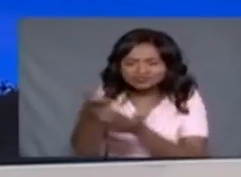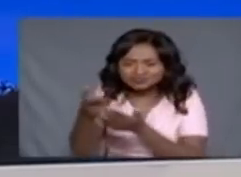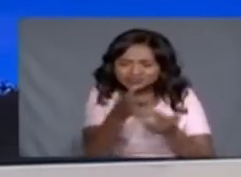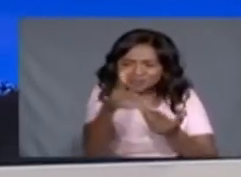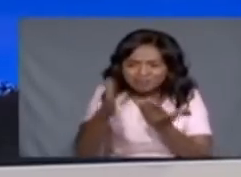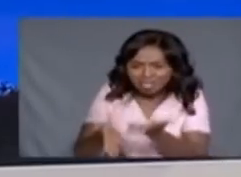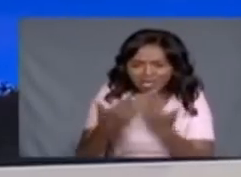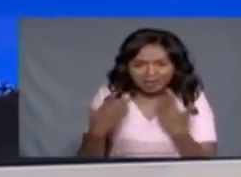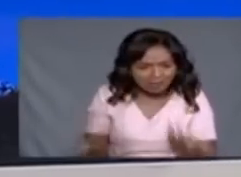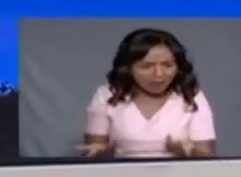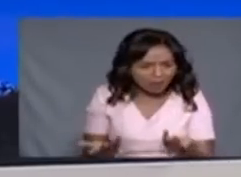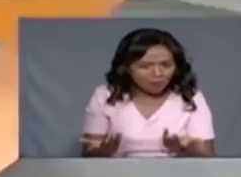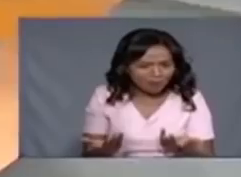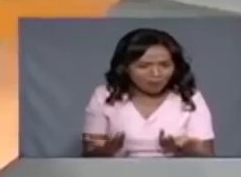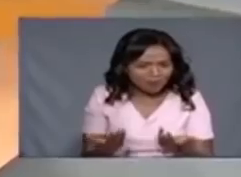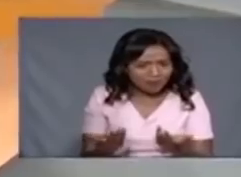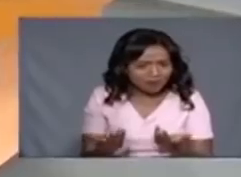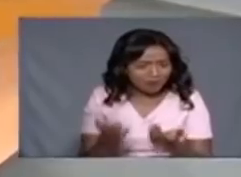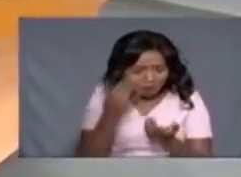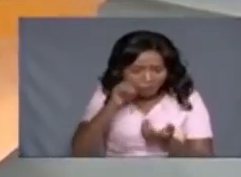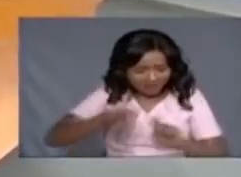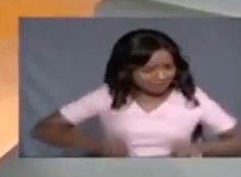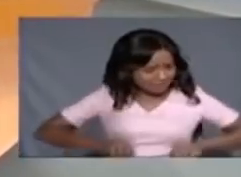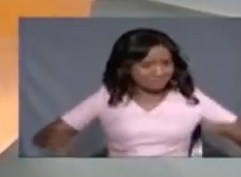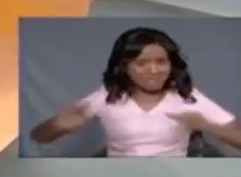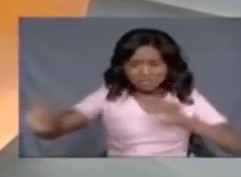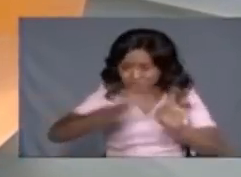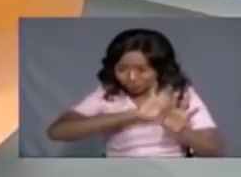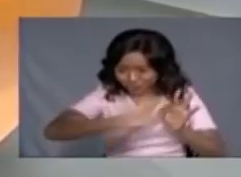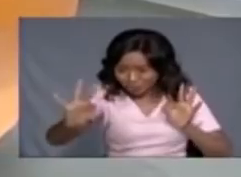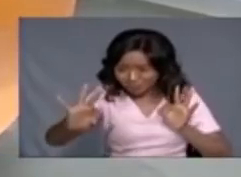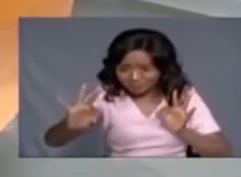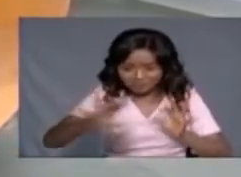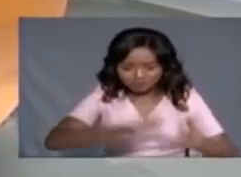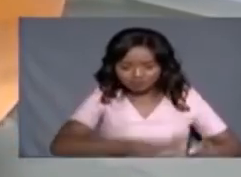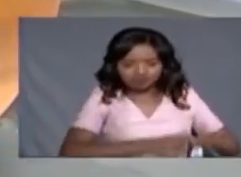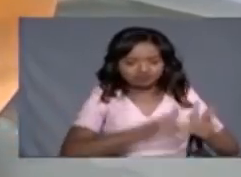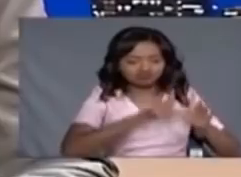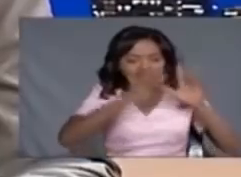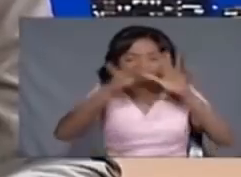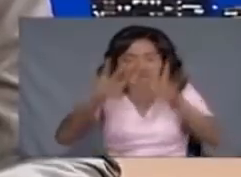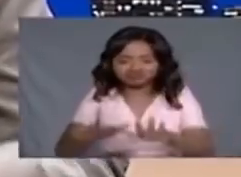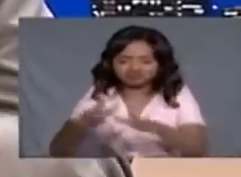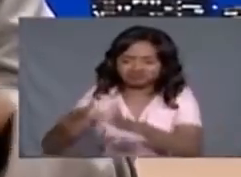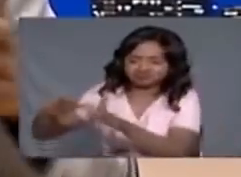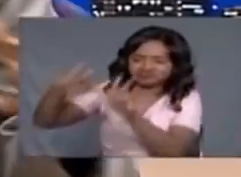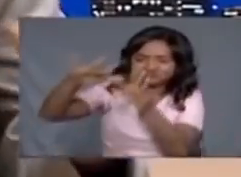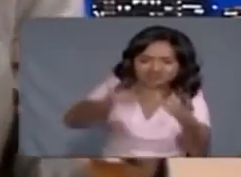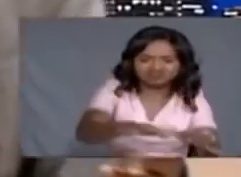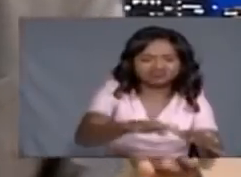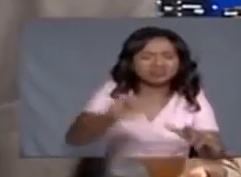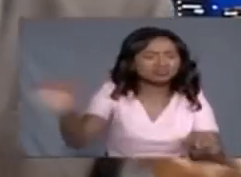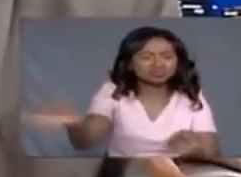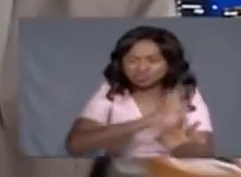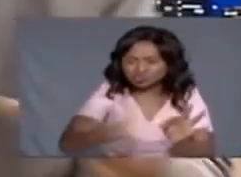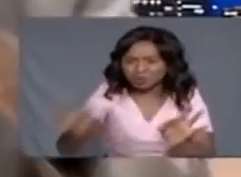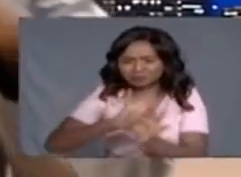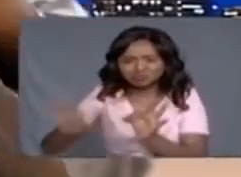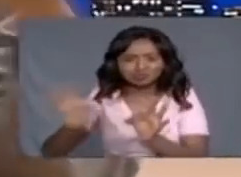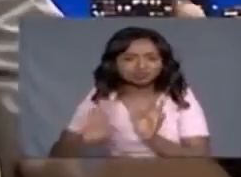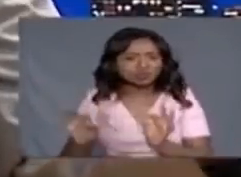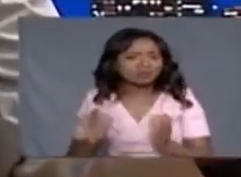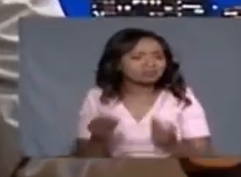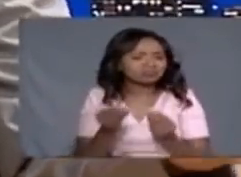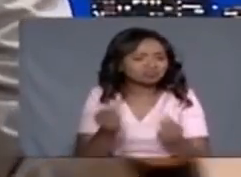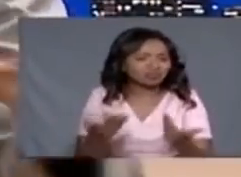much faster? If you look at the population that you have already placed here, usually when